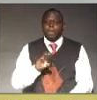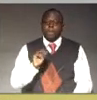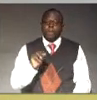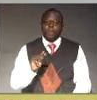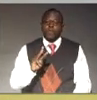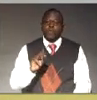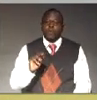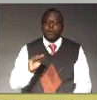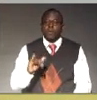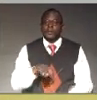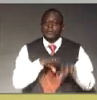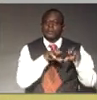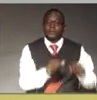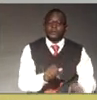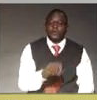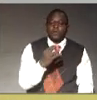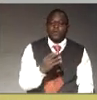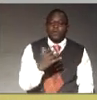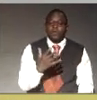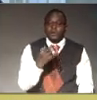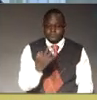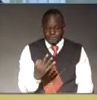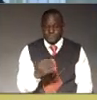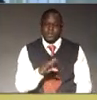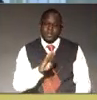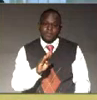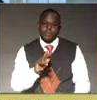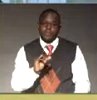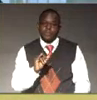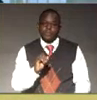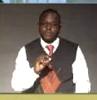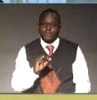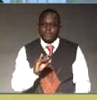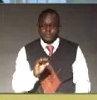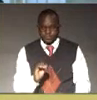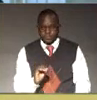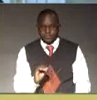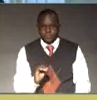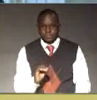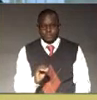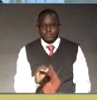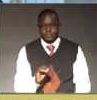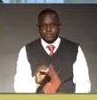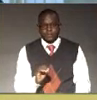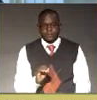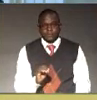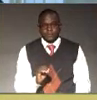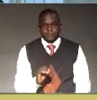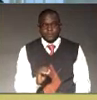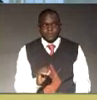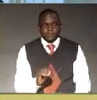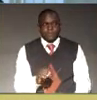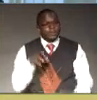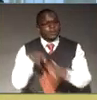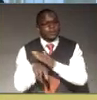a motive to grab Block 453, Plot 20 in Busiro. Claims that this property was